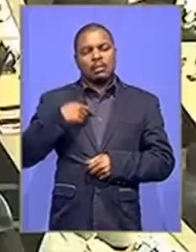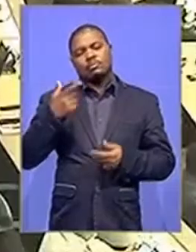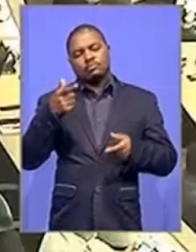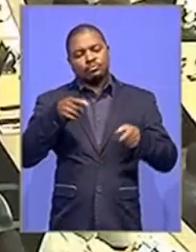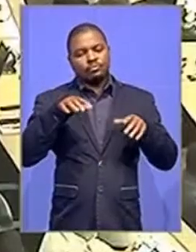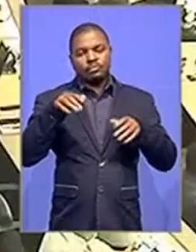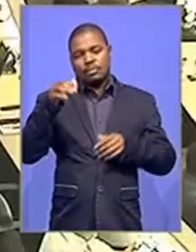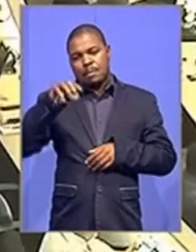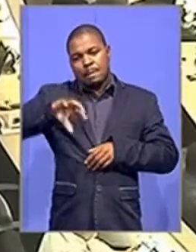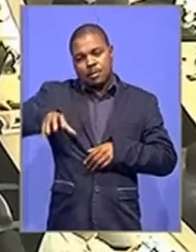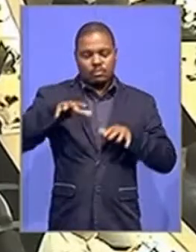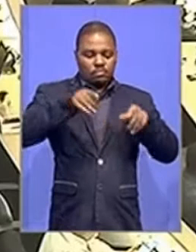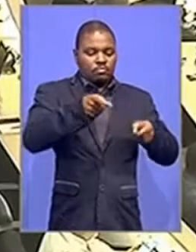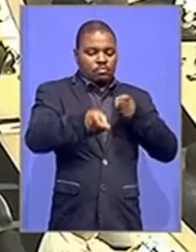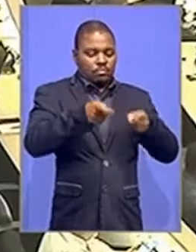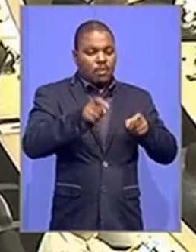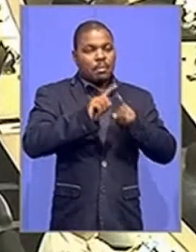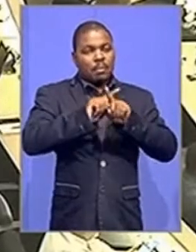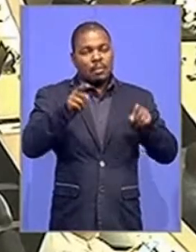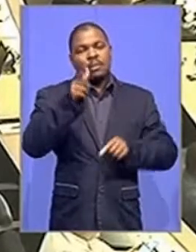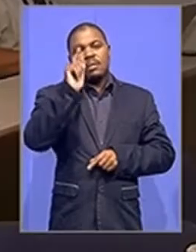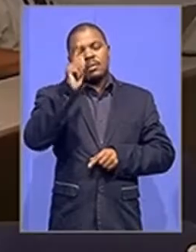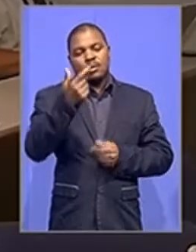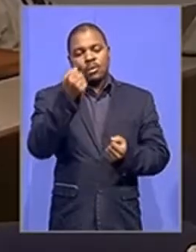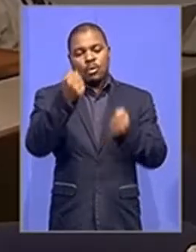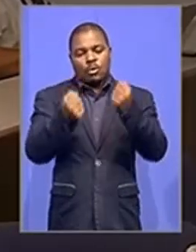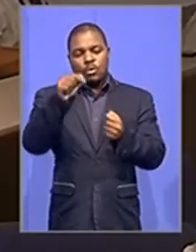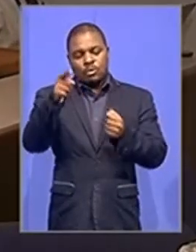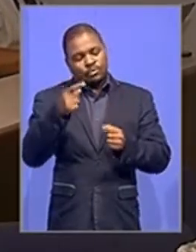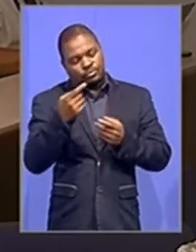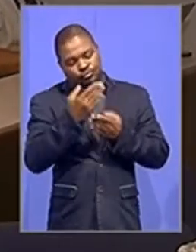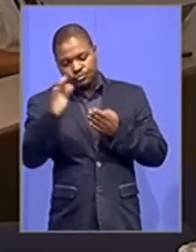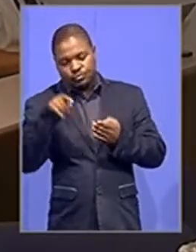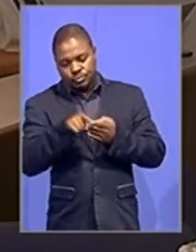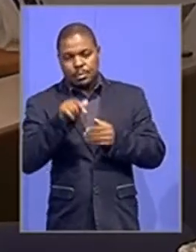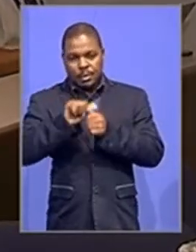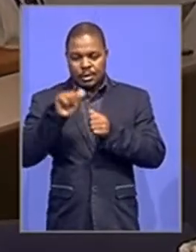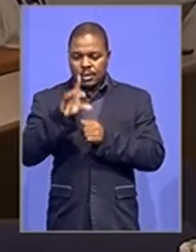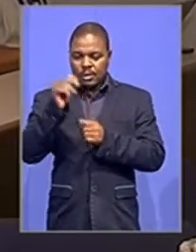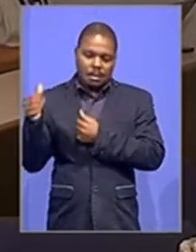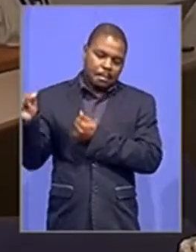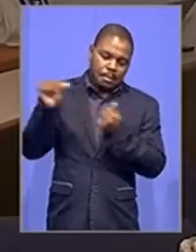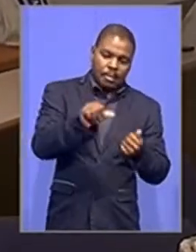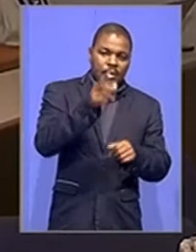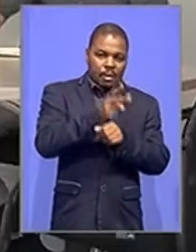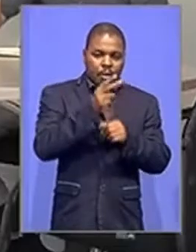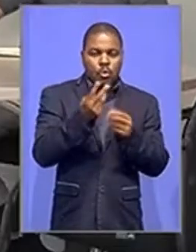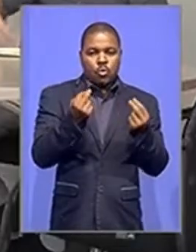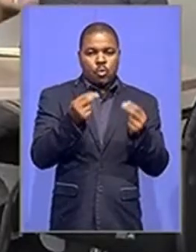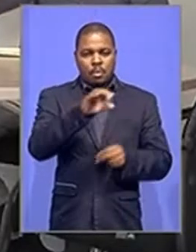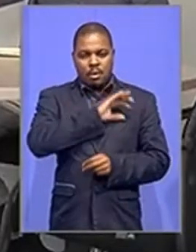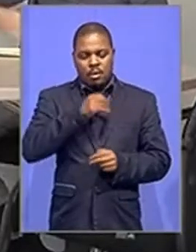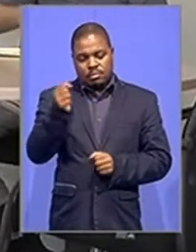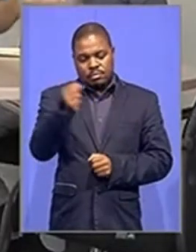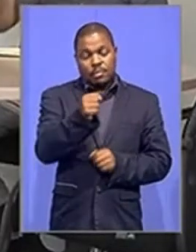nakwana fela tshwetso eo e ne ya kgapelwa thoko ke kgotlatshekelo ya boikuelo eo e neng ya kgontsha go thapiwa ga meyara o montšha